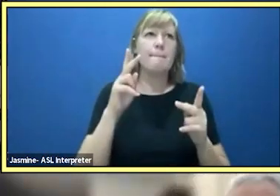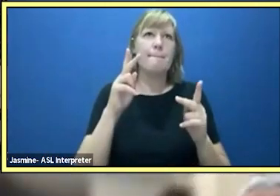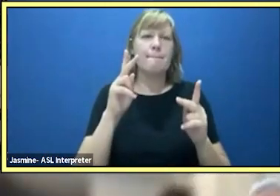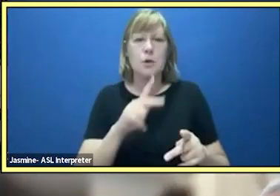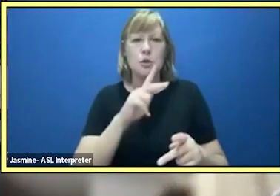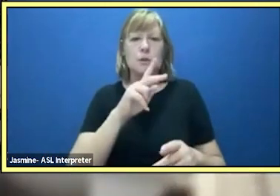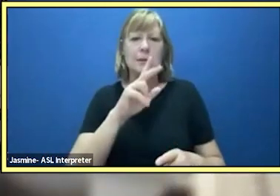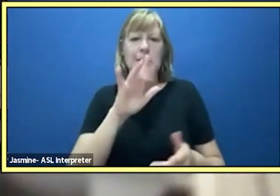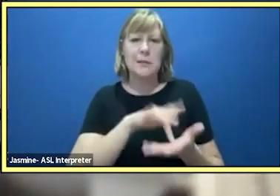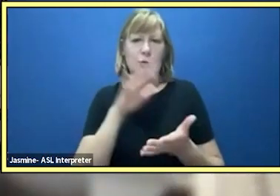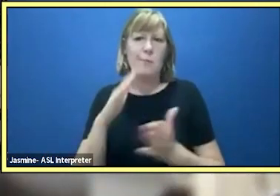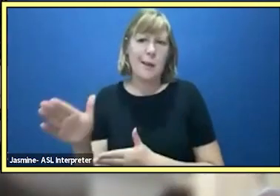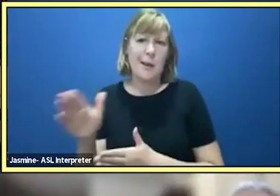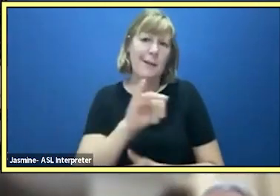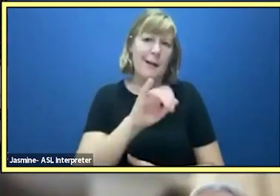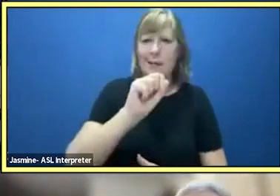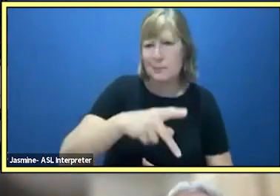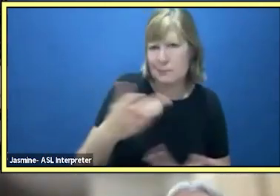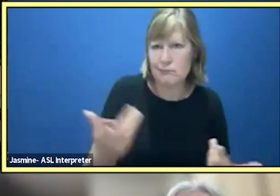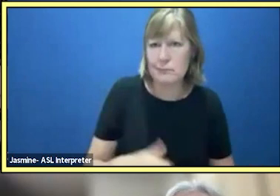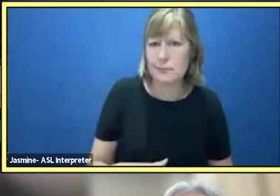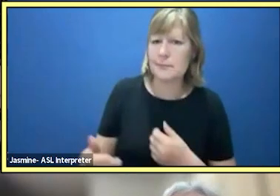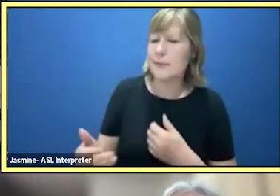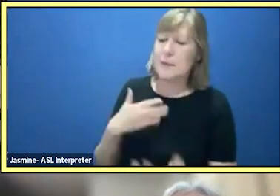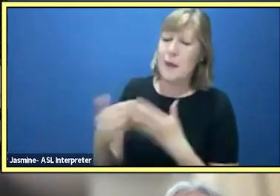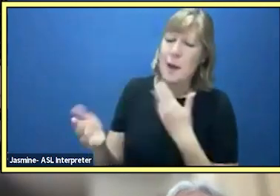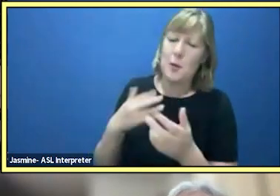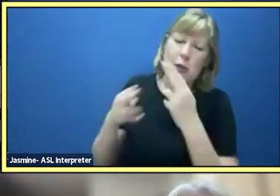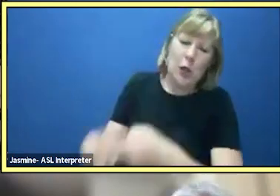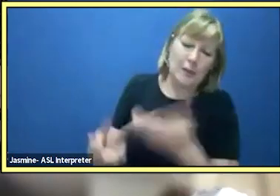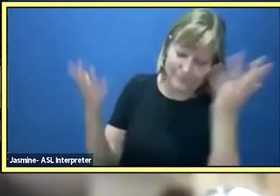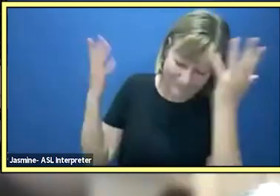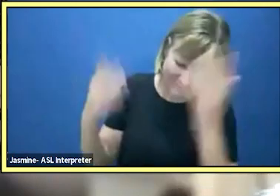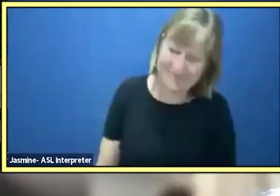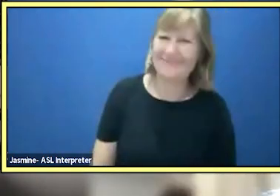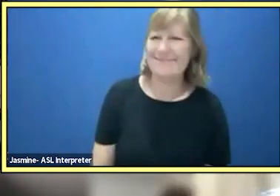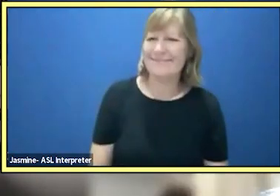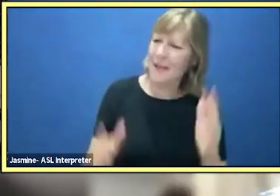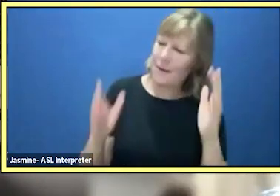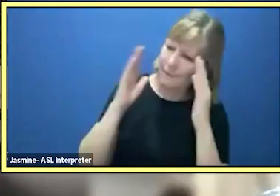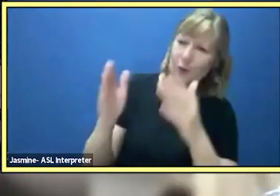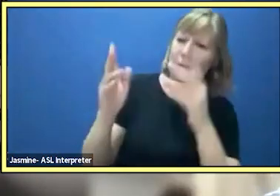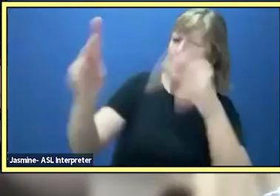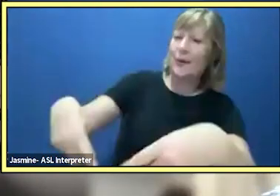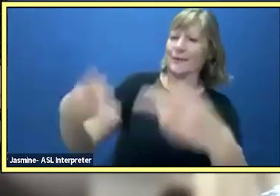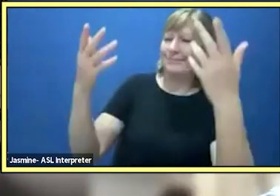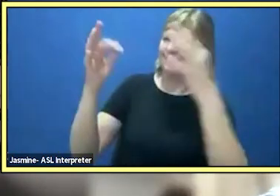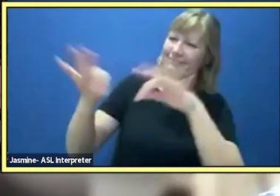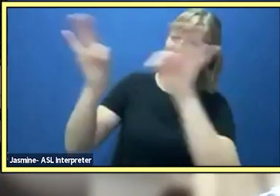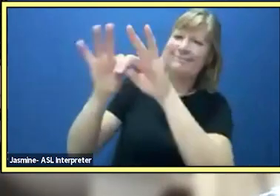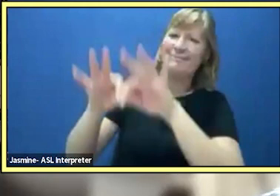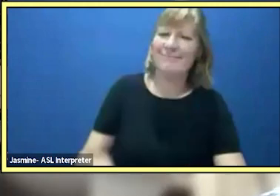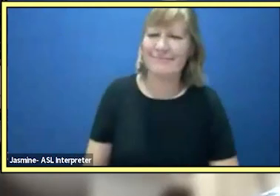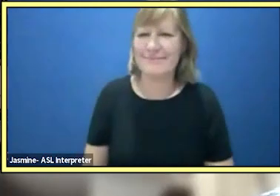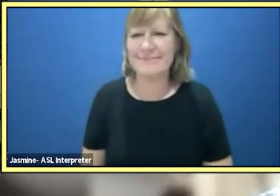you can call it kumquats. It doesn't really matter. Yeah. All right, Andrew. And then Dory had a two-parter there that she'd like you to read.